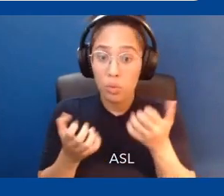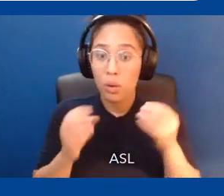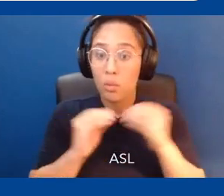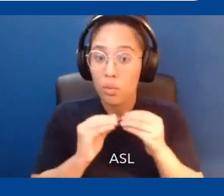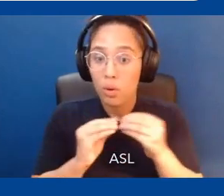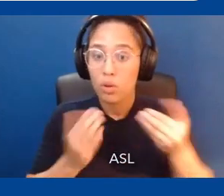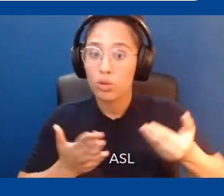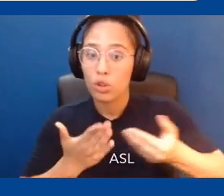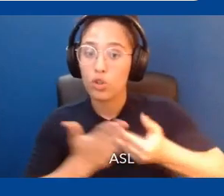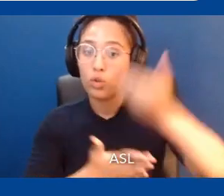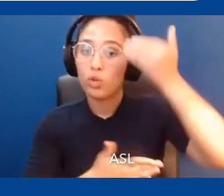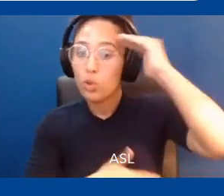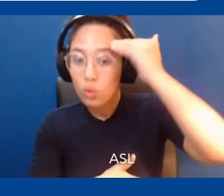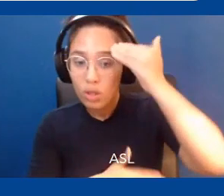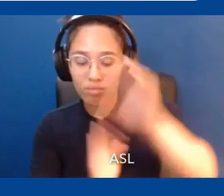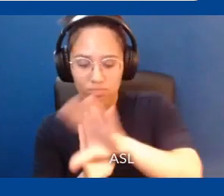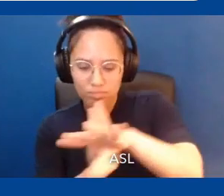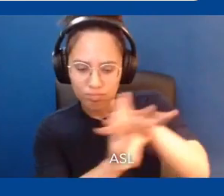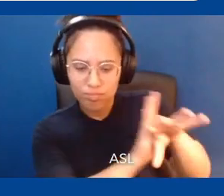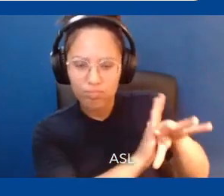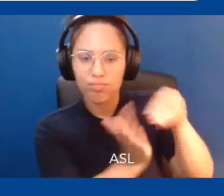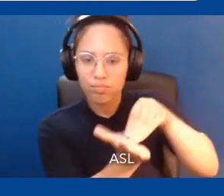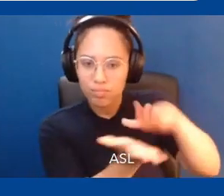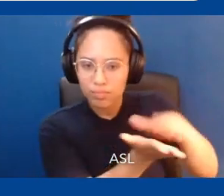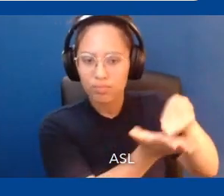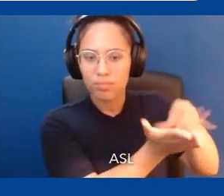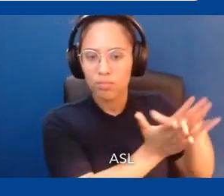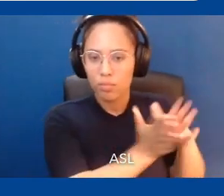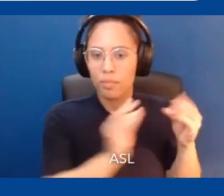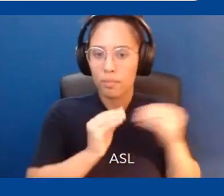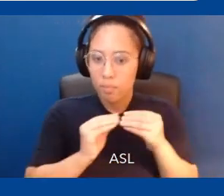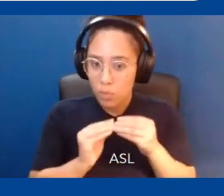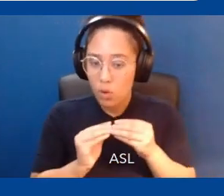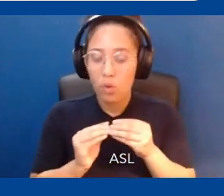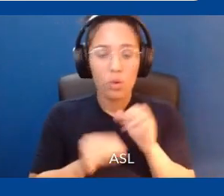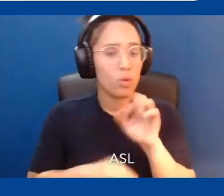Do we want to, like